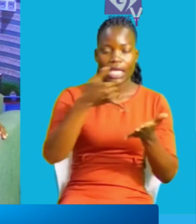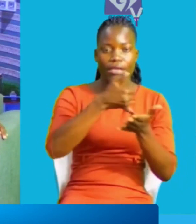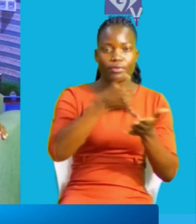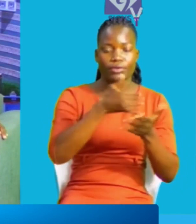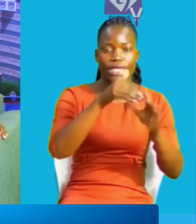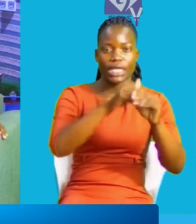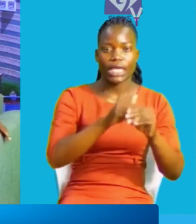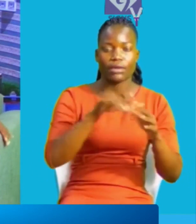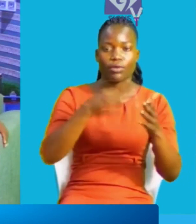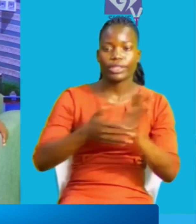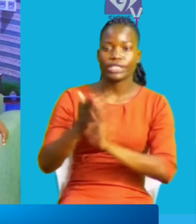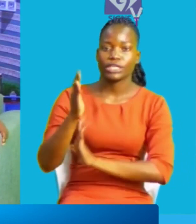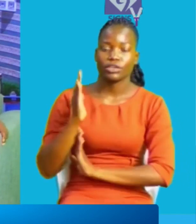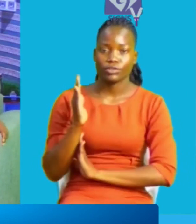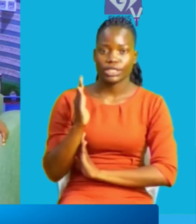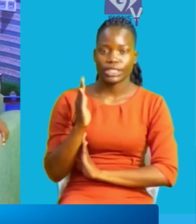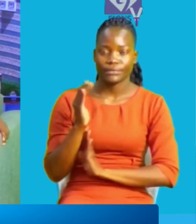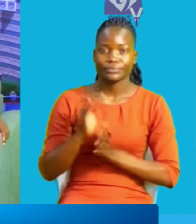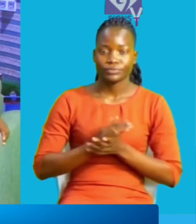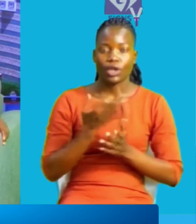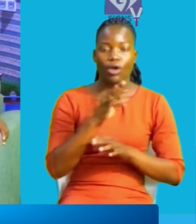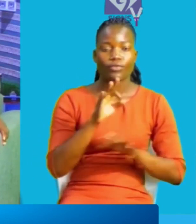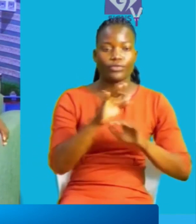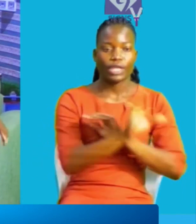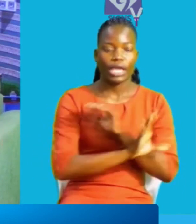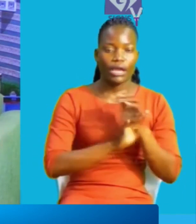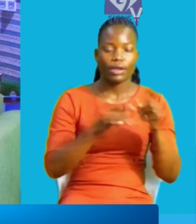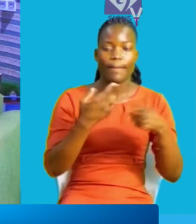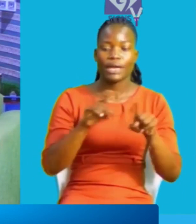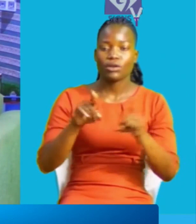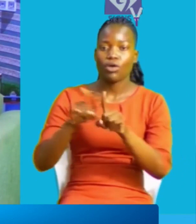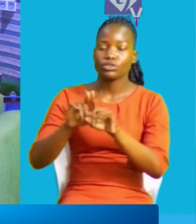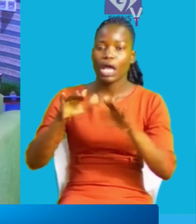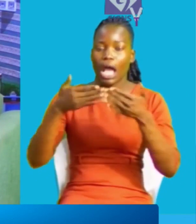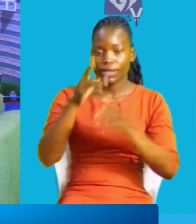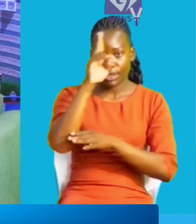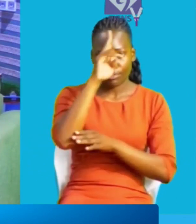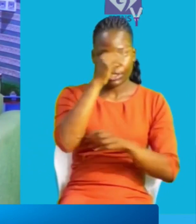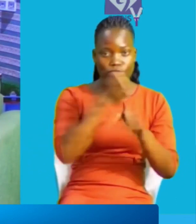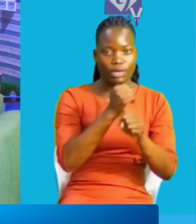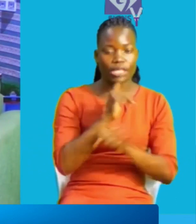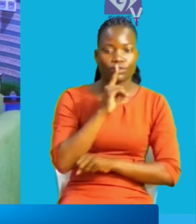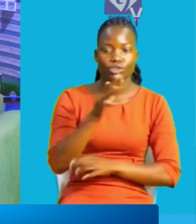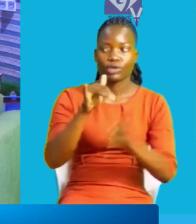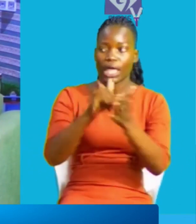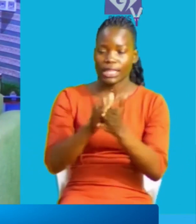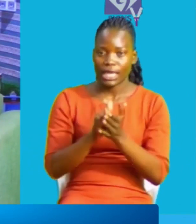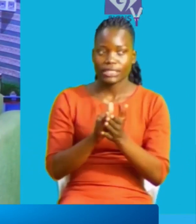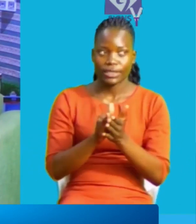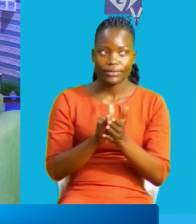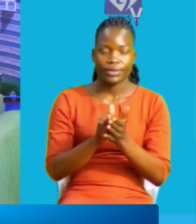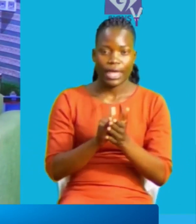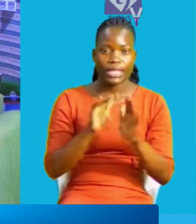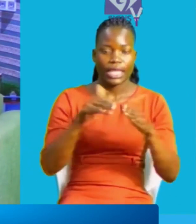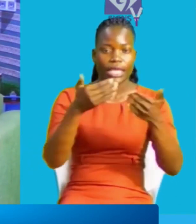included in the security one apparatus of the country? But also, how are the police working towards making sure that they